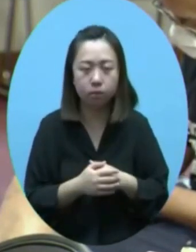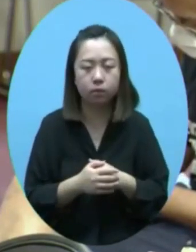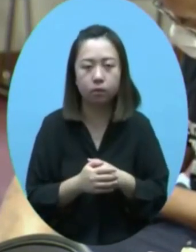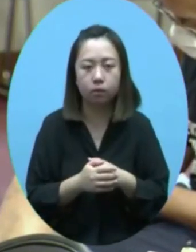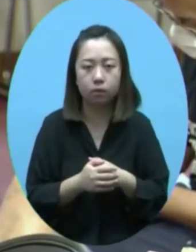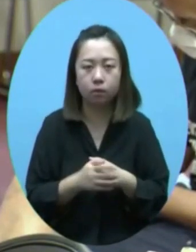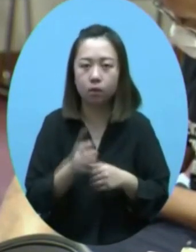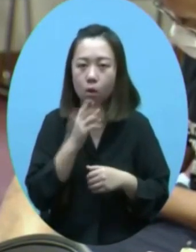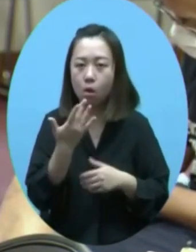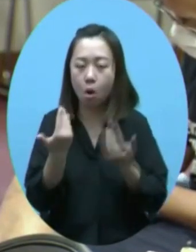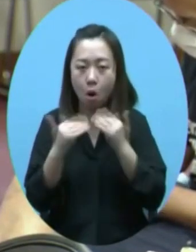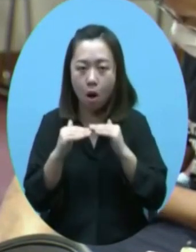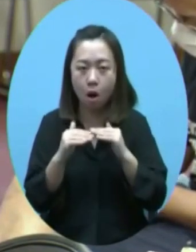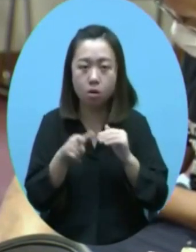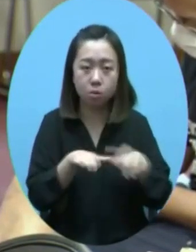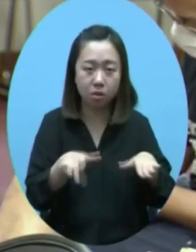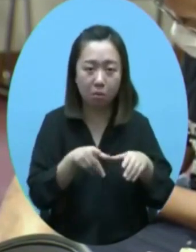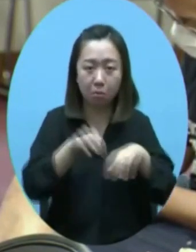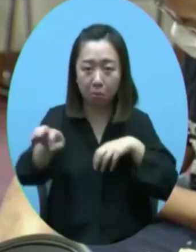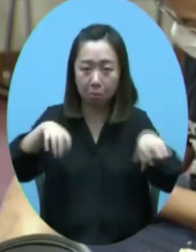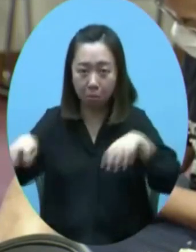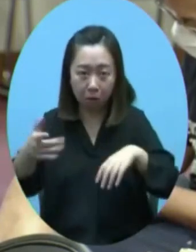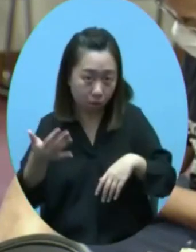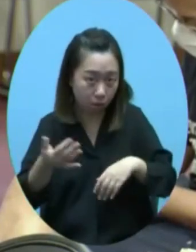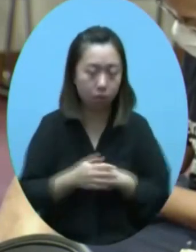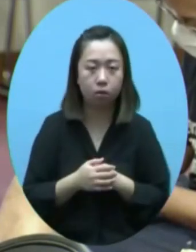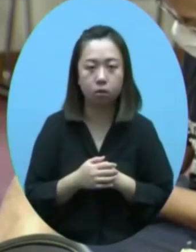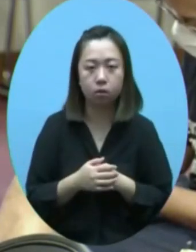children as close contact would need to go undergo testing?